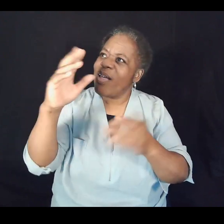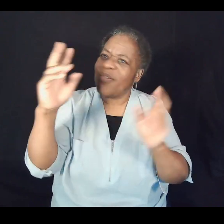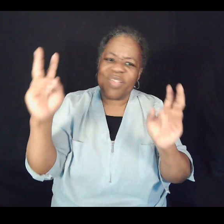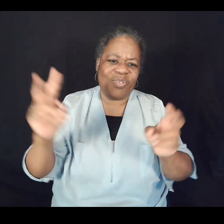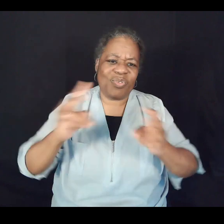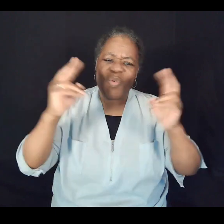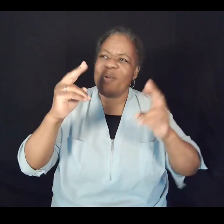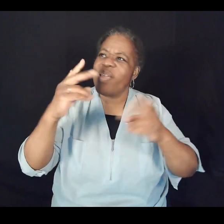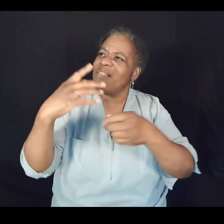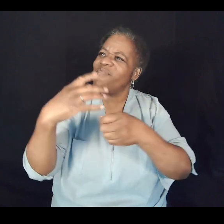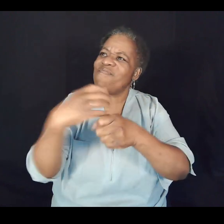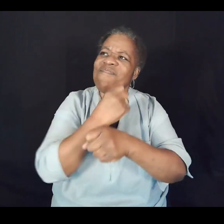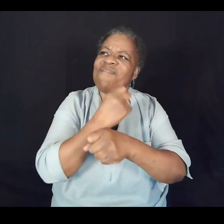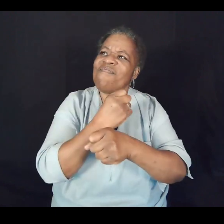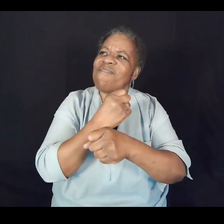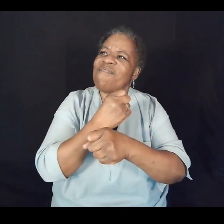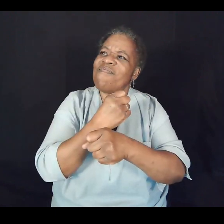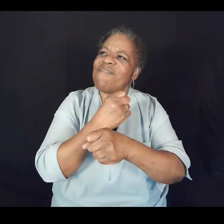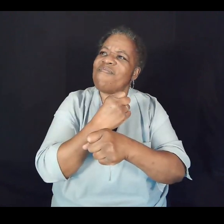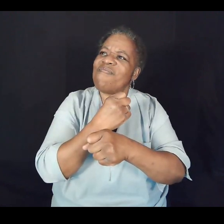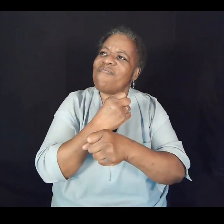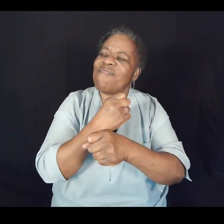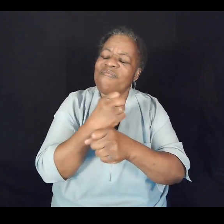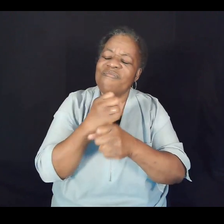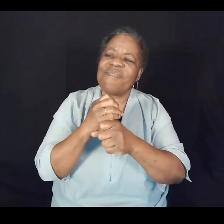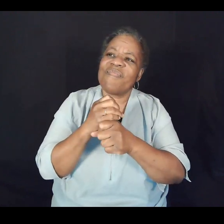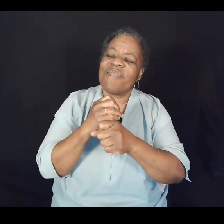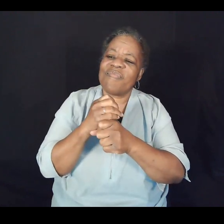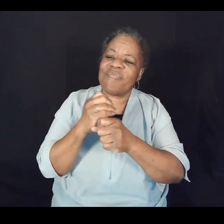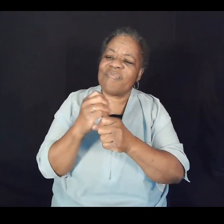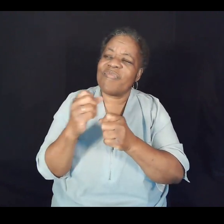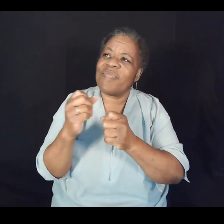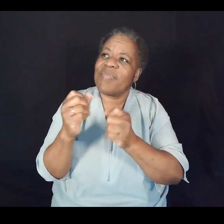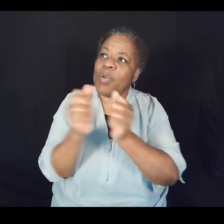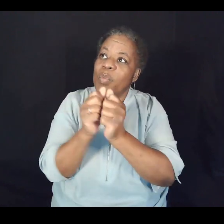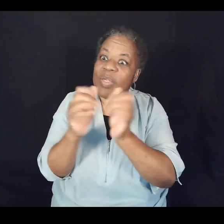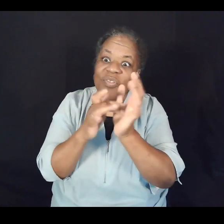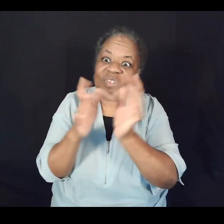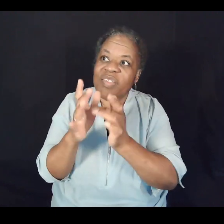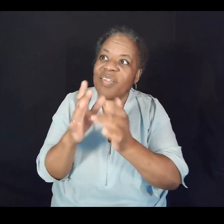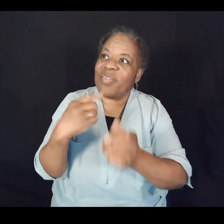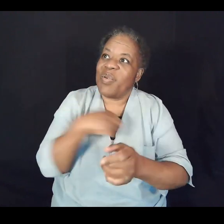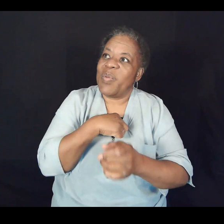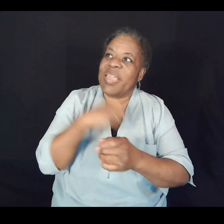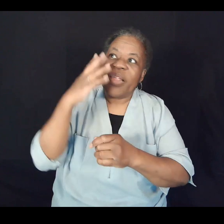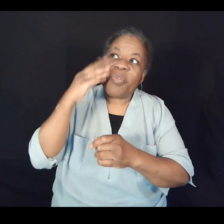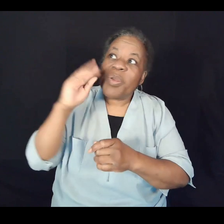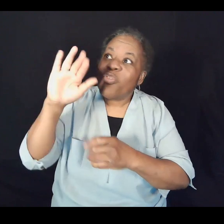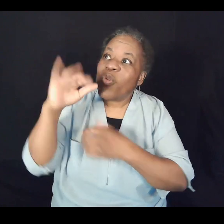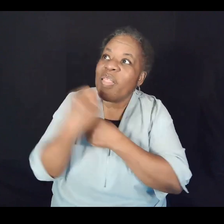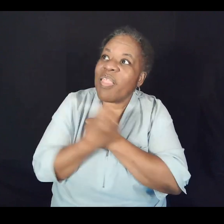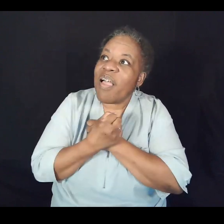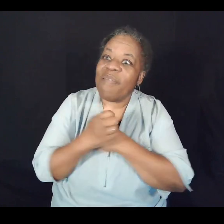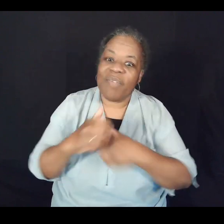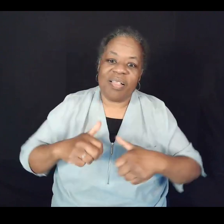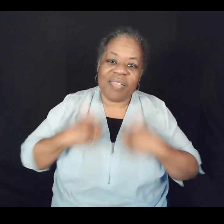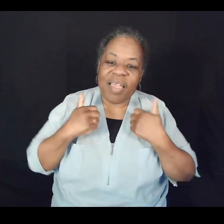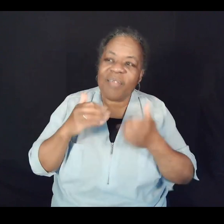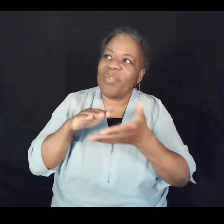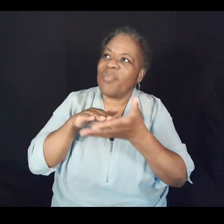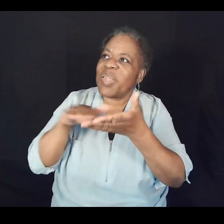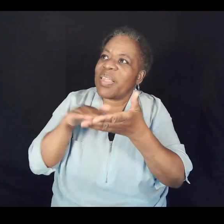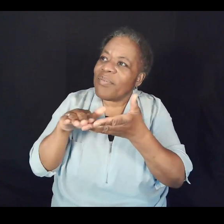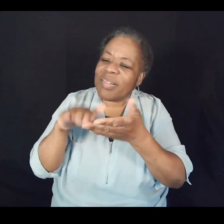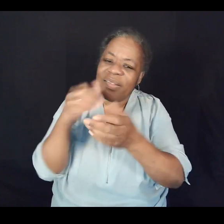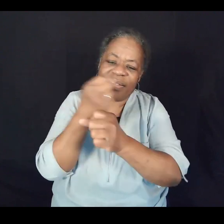in Jesus, we can have life. We can experience your love. We can experience forgiveness and salvation.